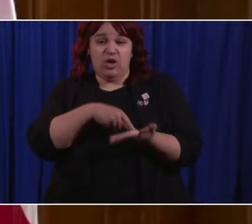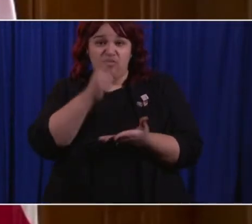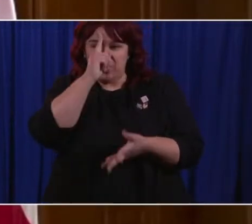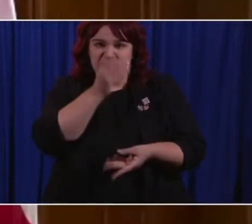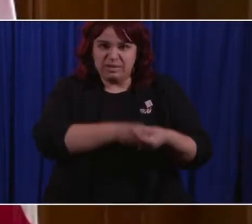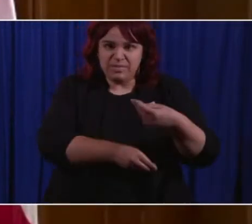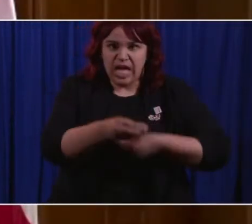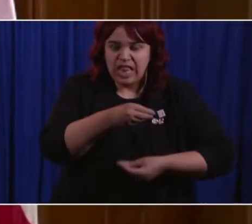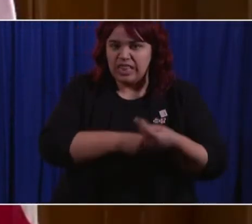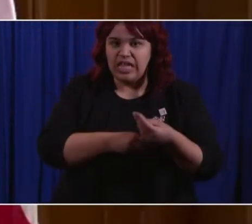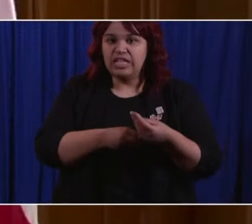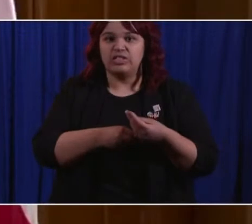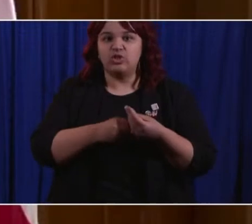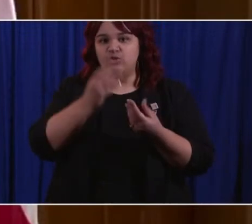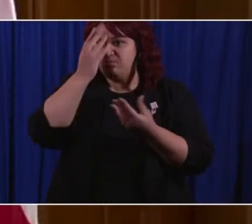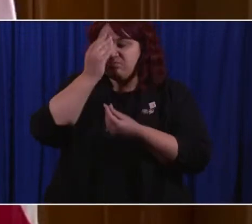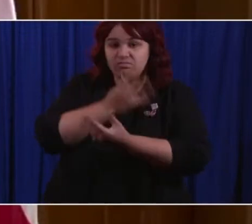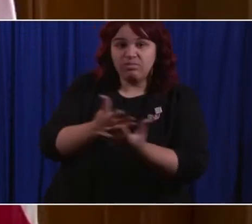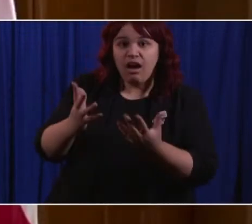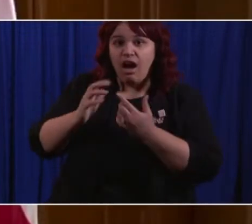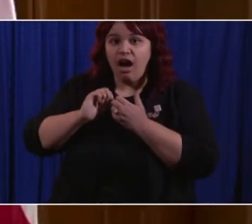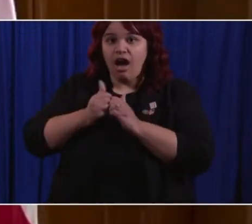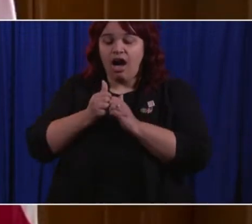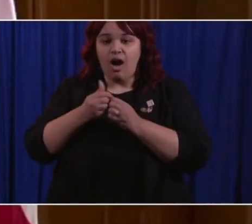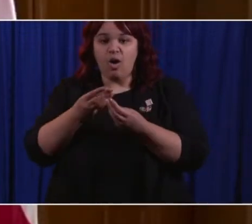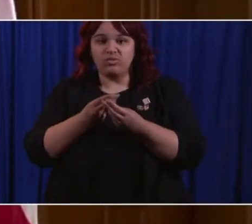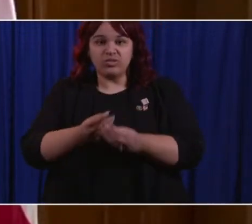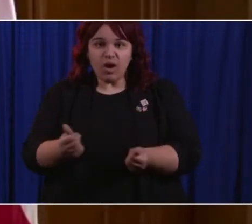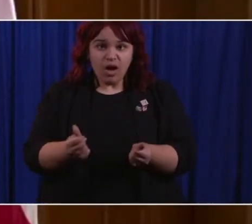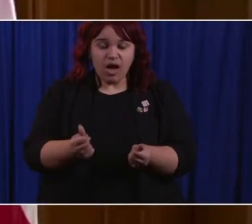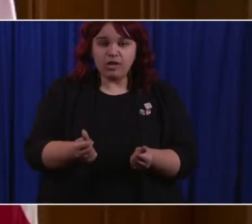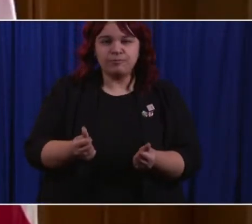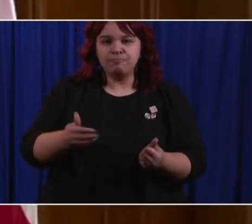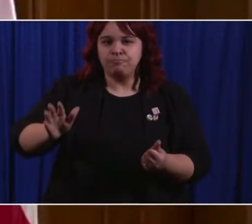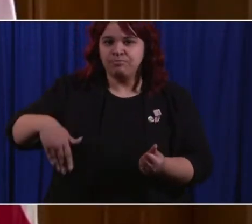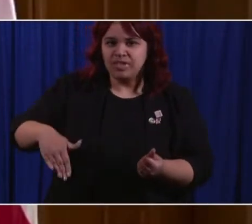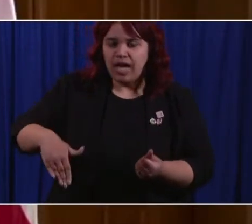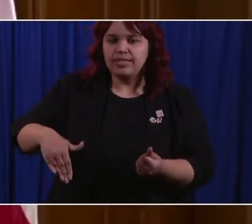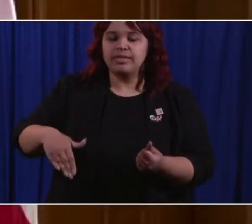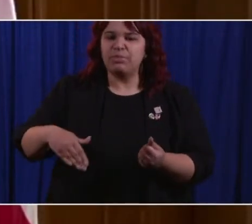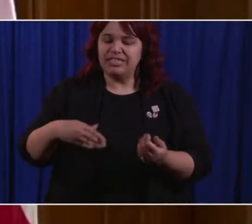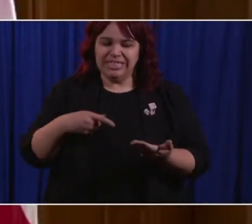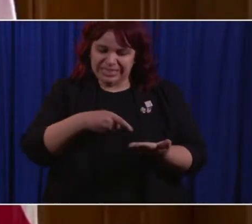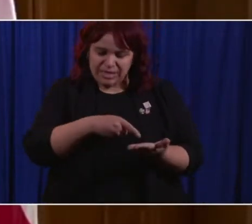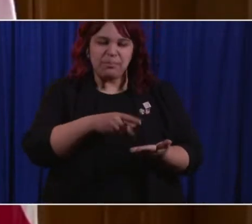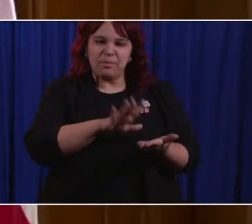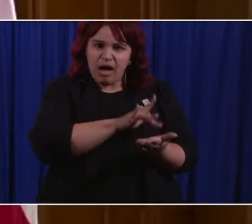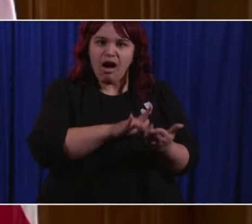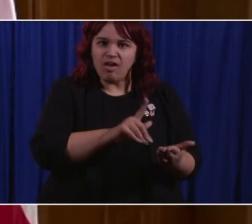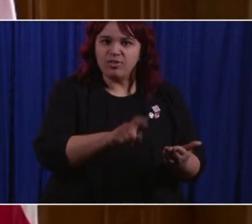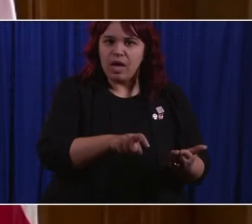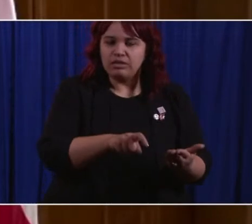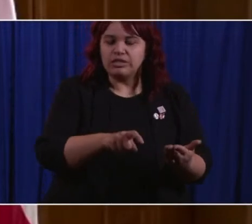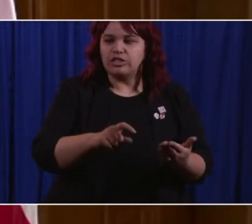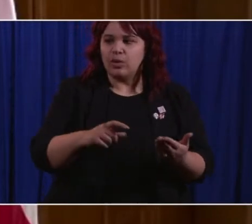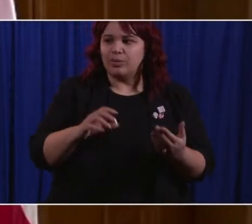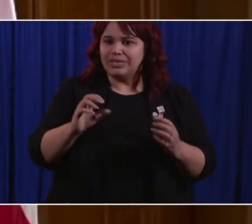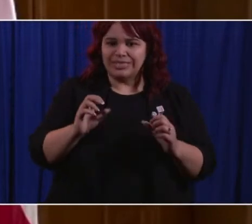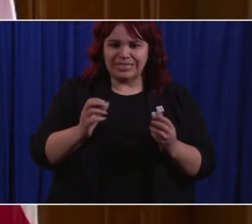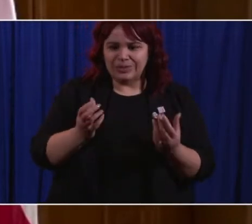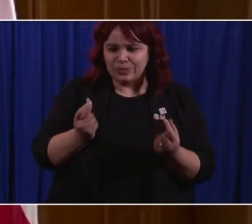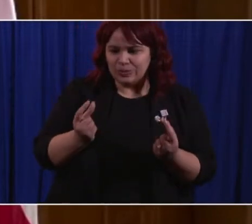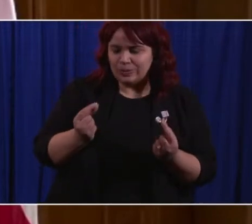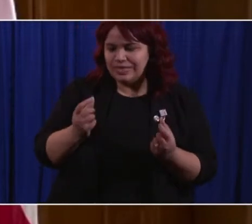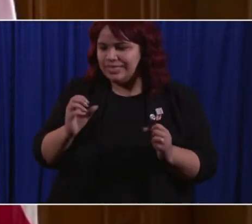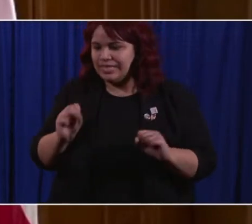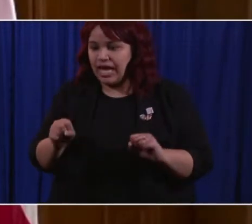We could decrease benefits, or we could increase the cost or fees to employers. What would you not sign? Would